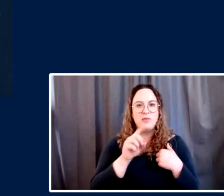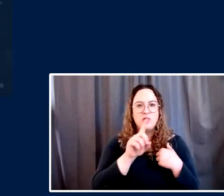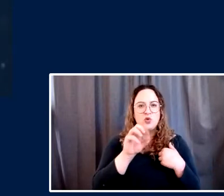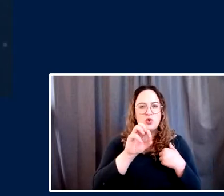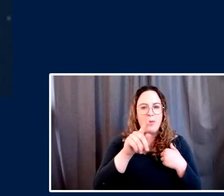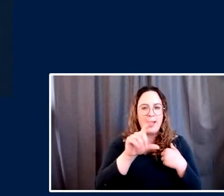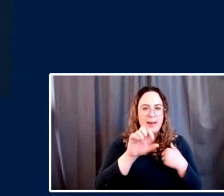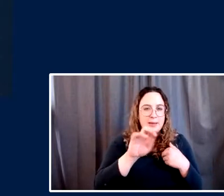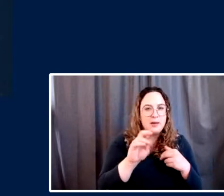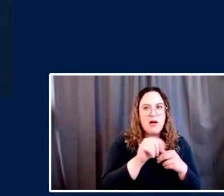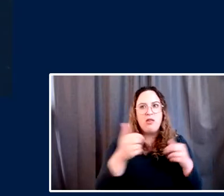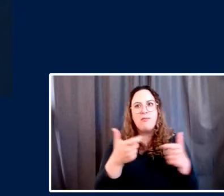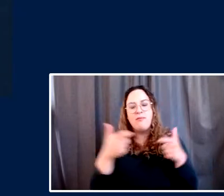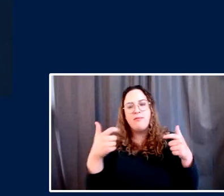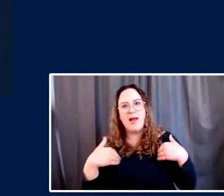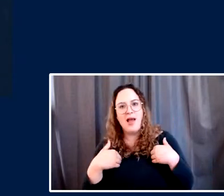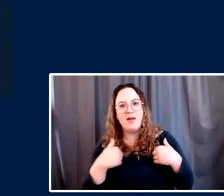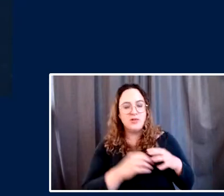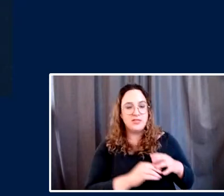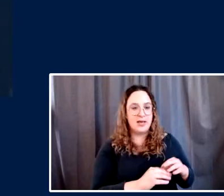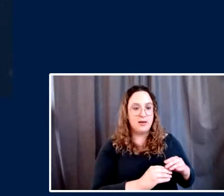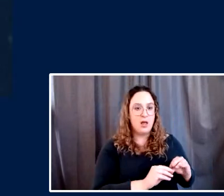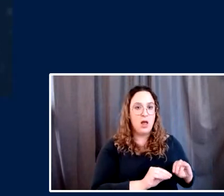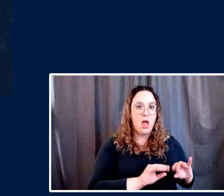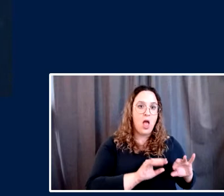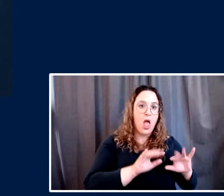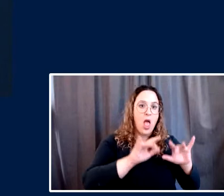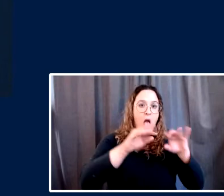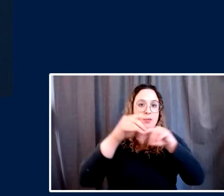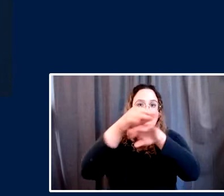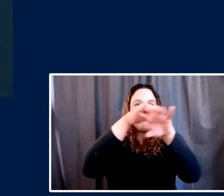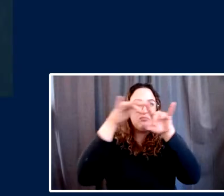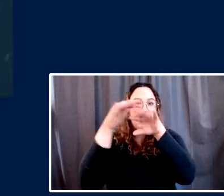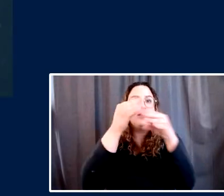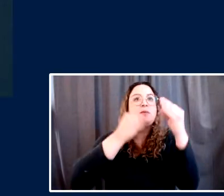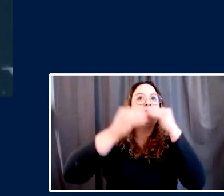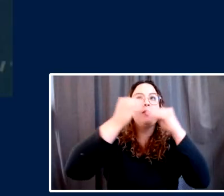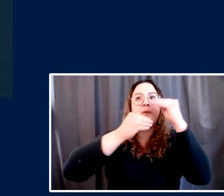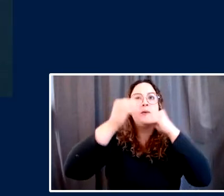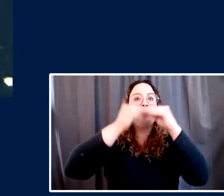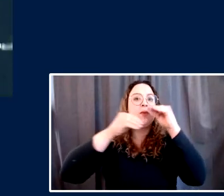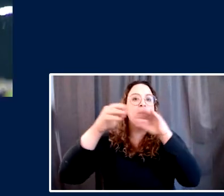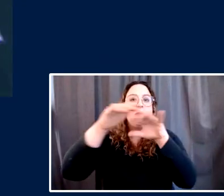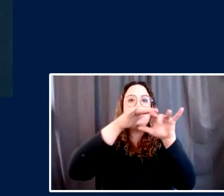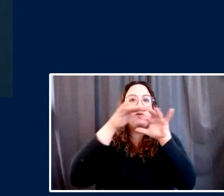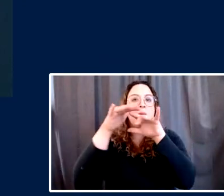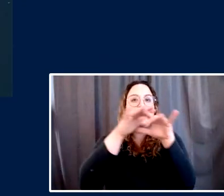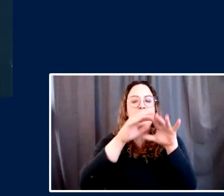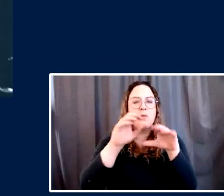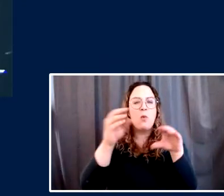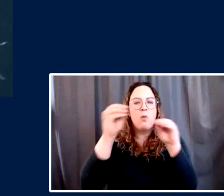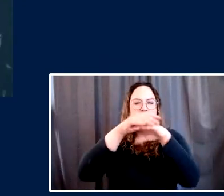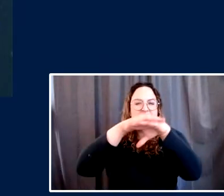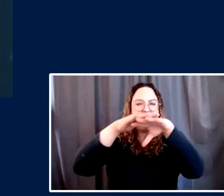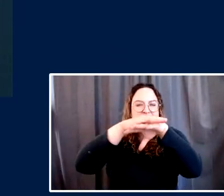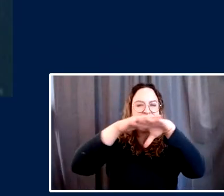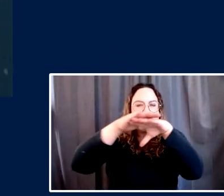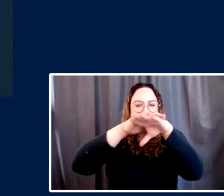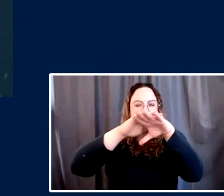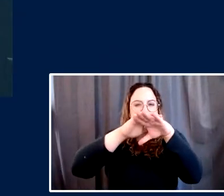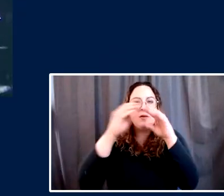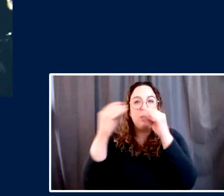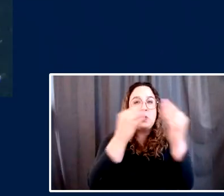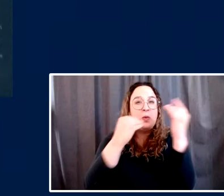species rise from the depths to feed on where food is more abundant in shallower waters. And then as the sun sets or rises